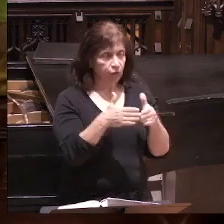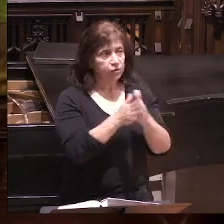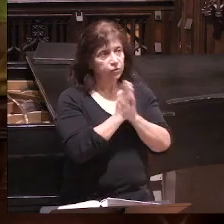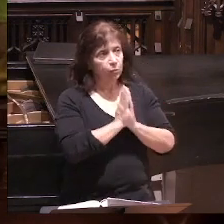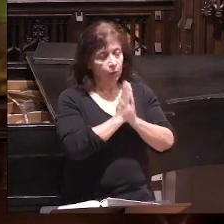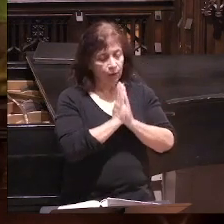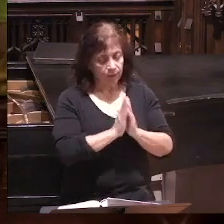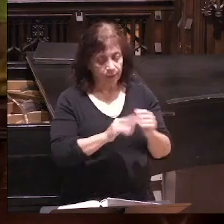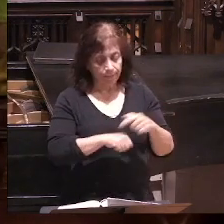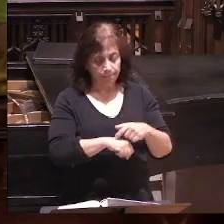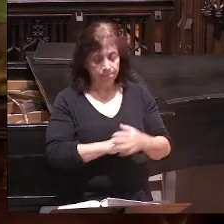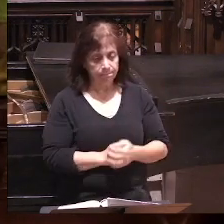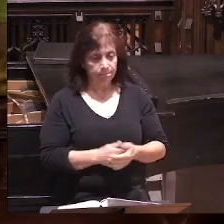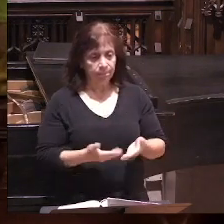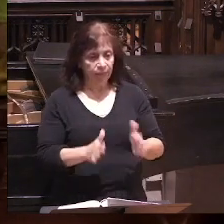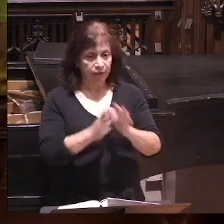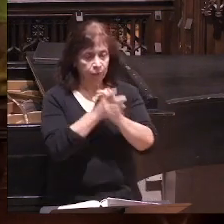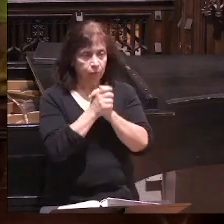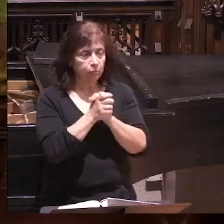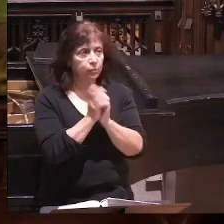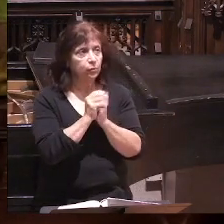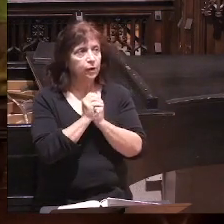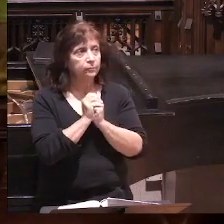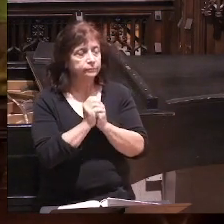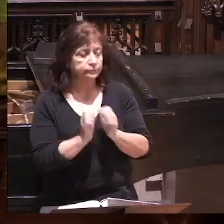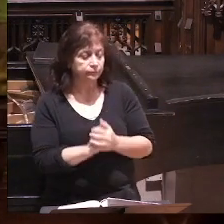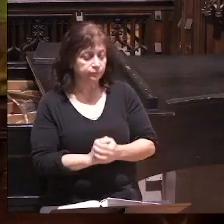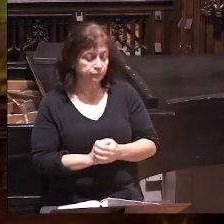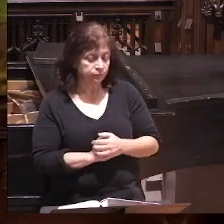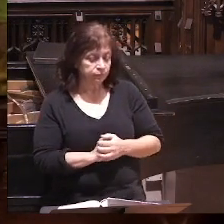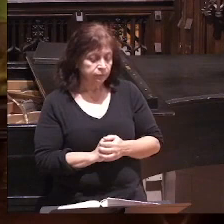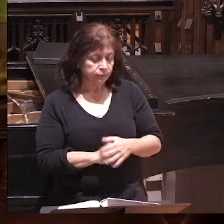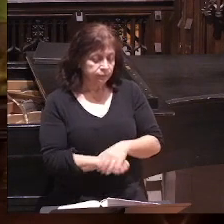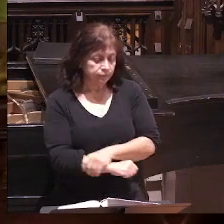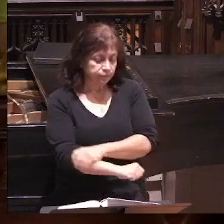prayer. Let us pray.